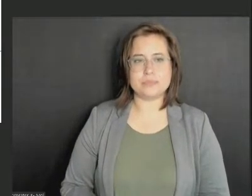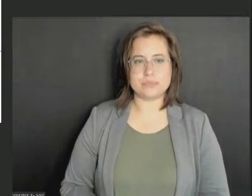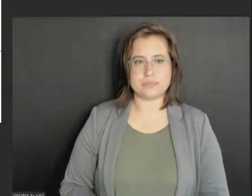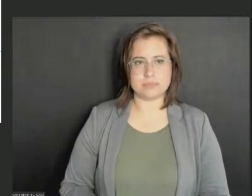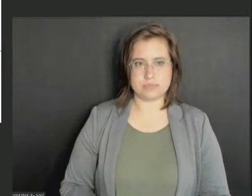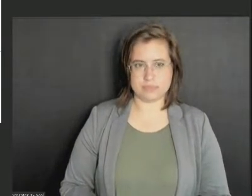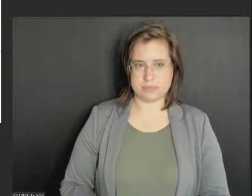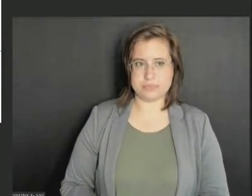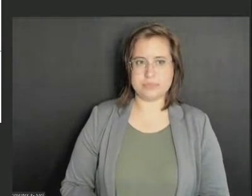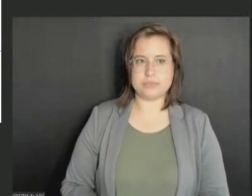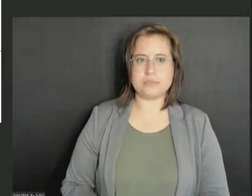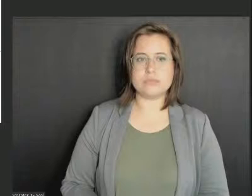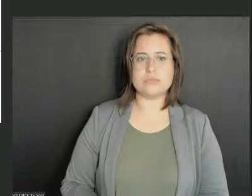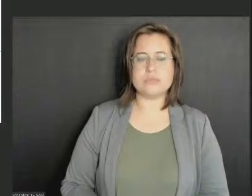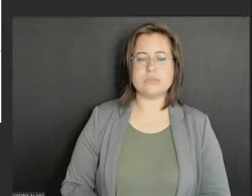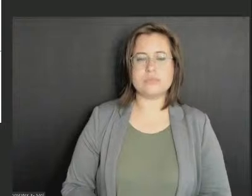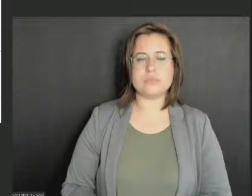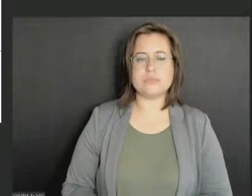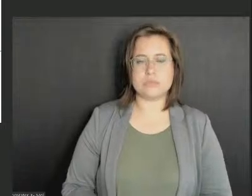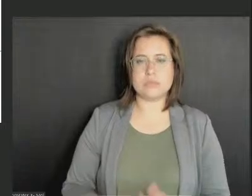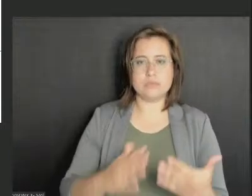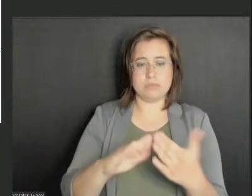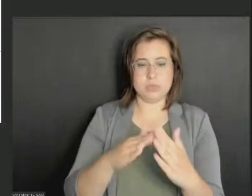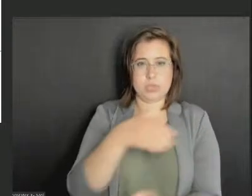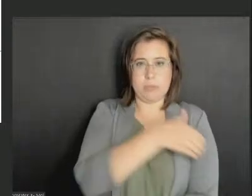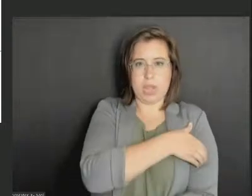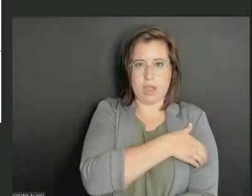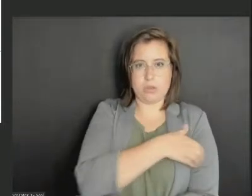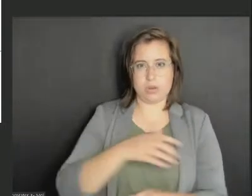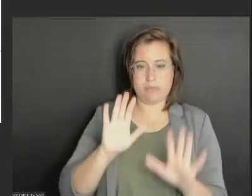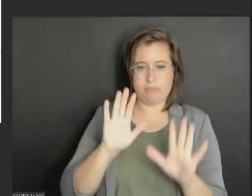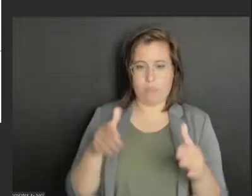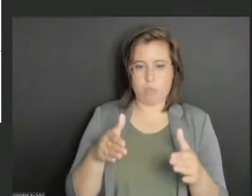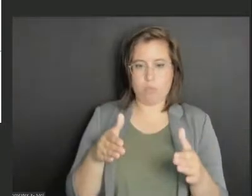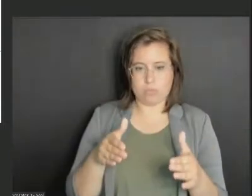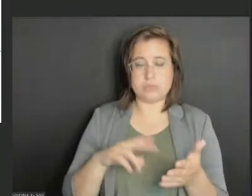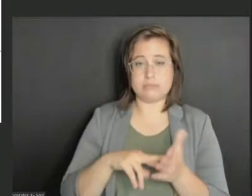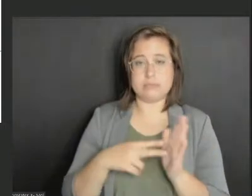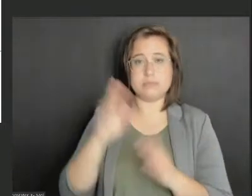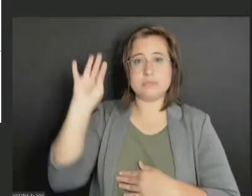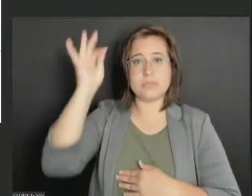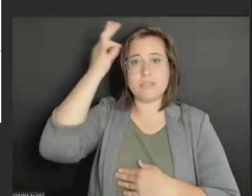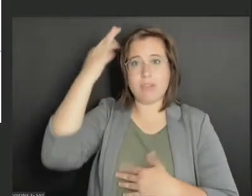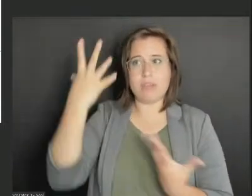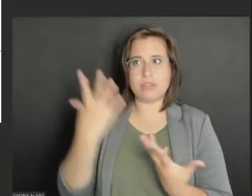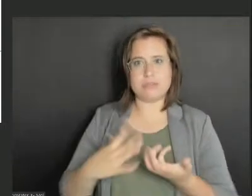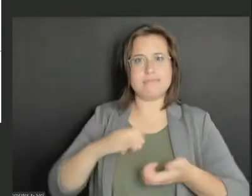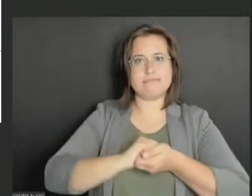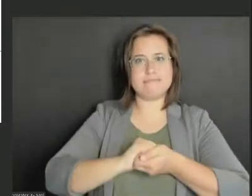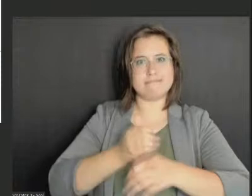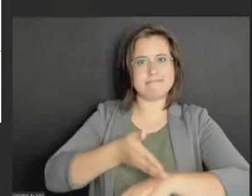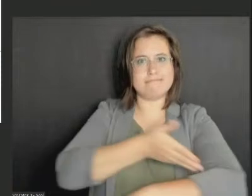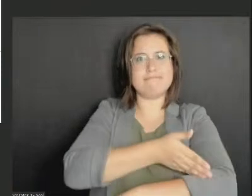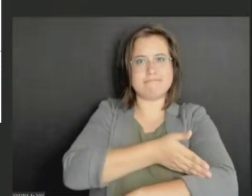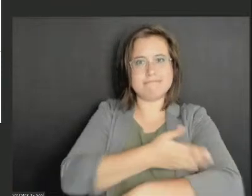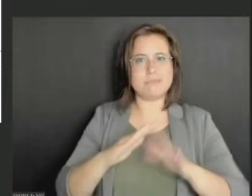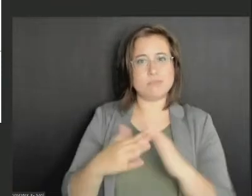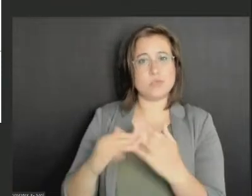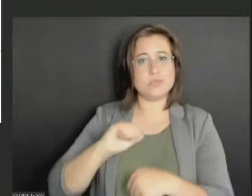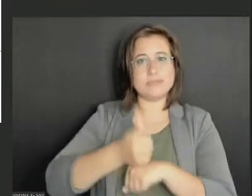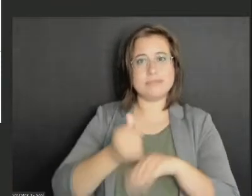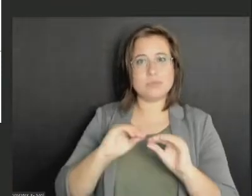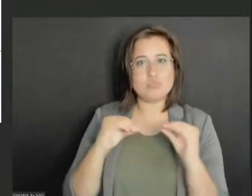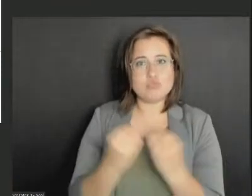In centering the power of community, we recommend the federal government further strengthen collaboration with community-based organizations and public health